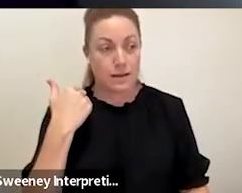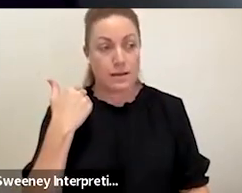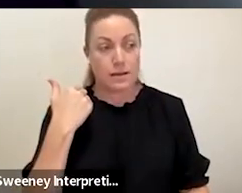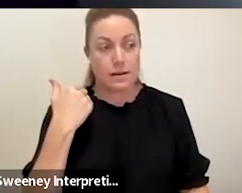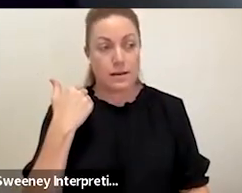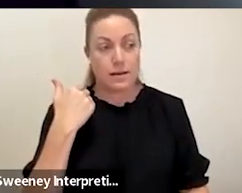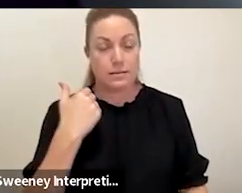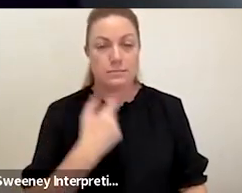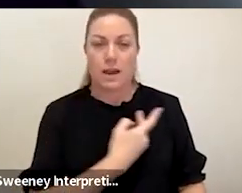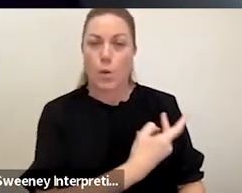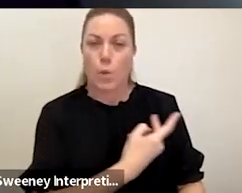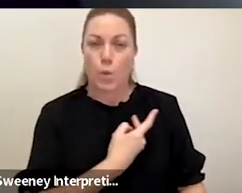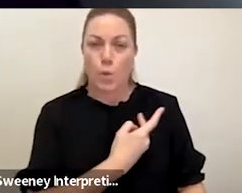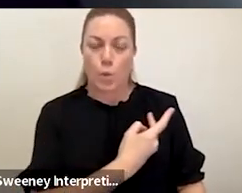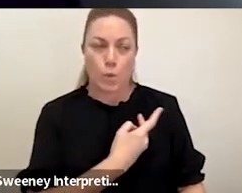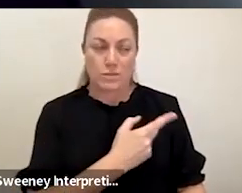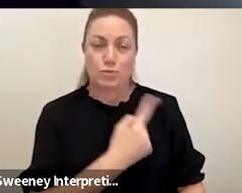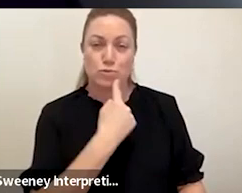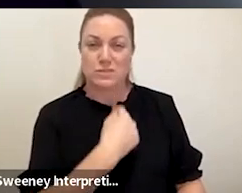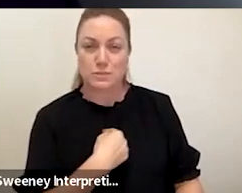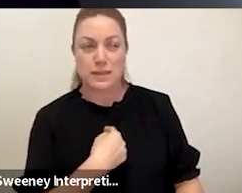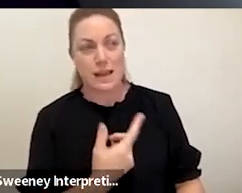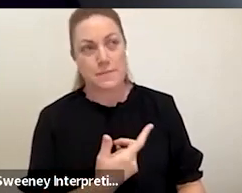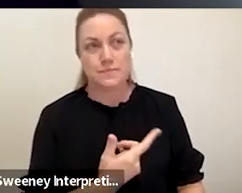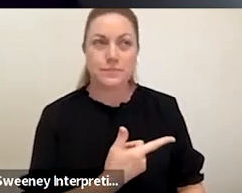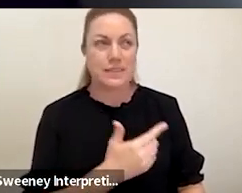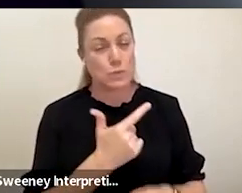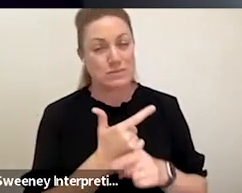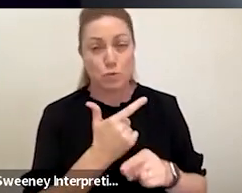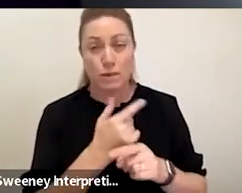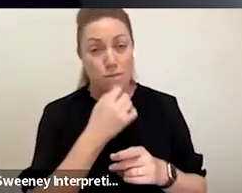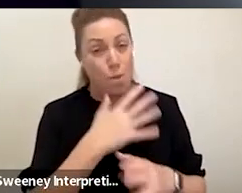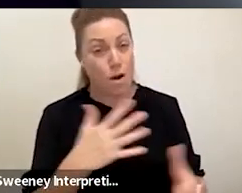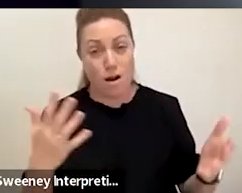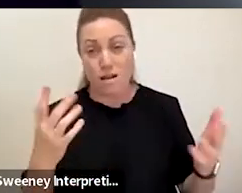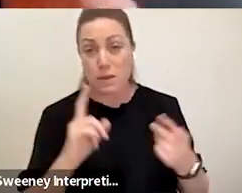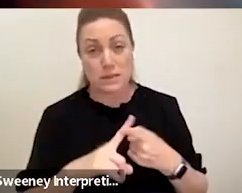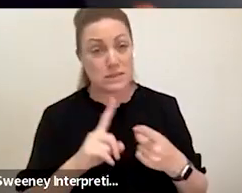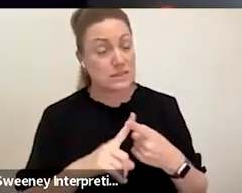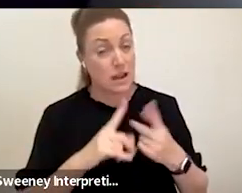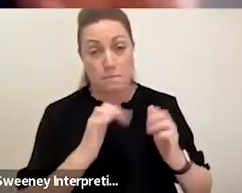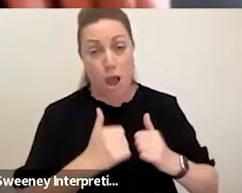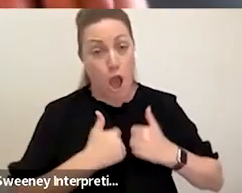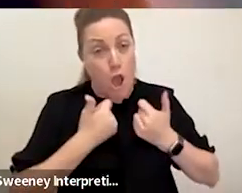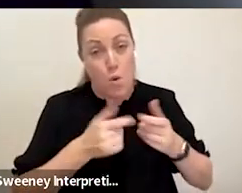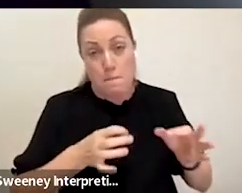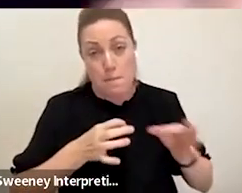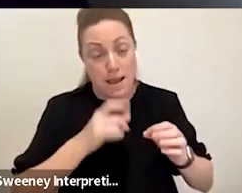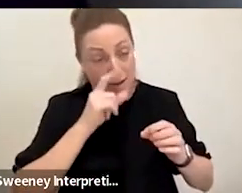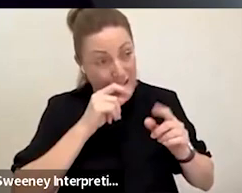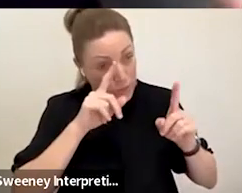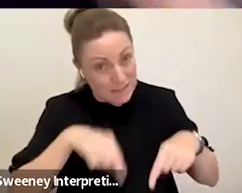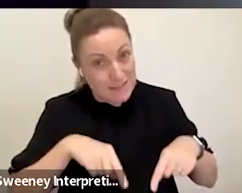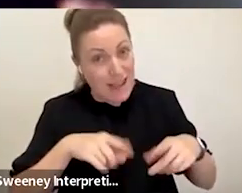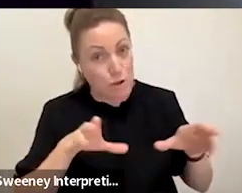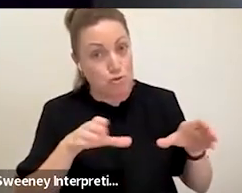Raylene said to me, look, we've been talking about this for a while, but I still don't have my own plan. Can we start a group that's focused on